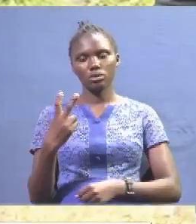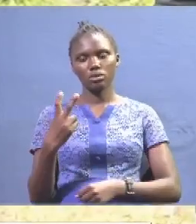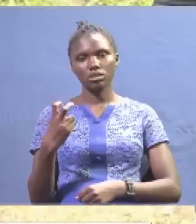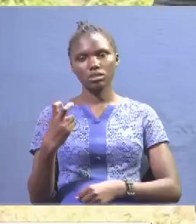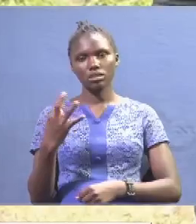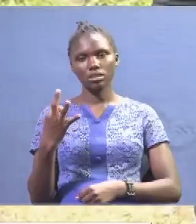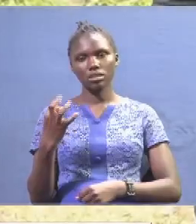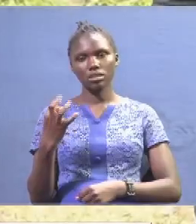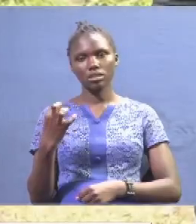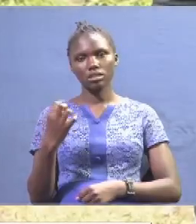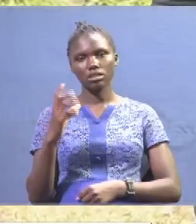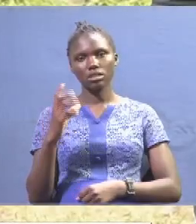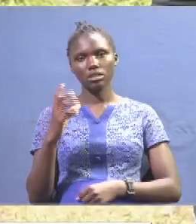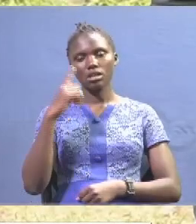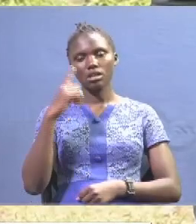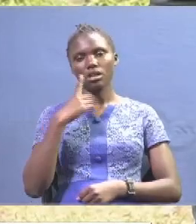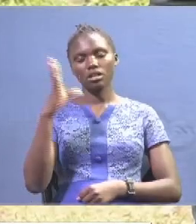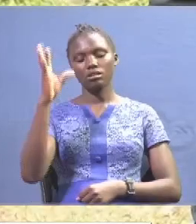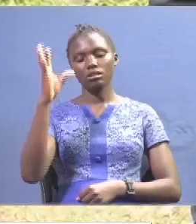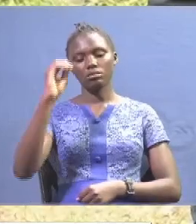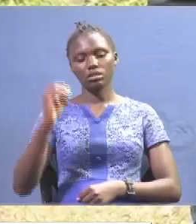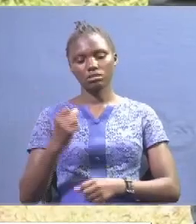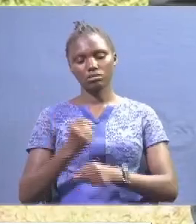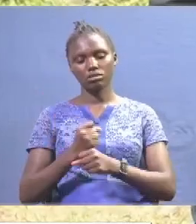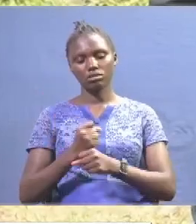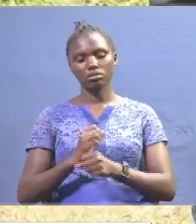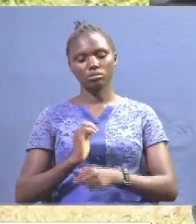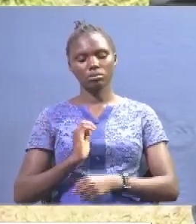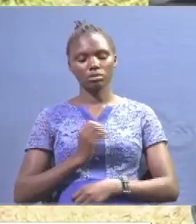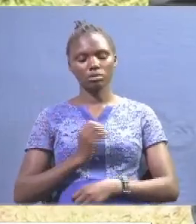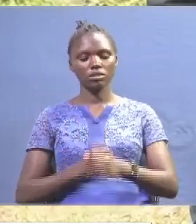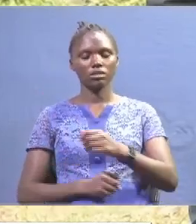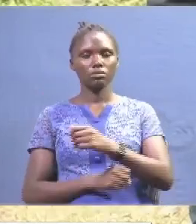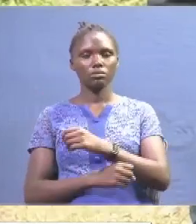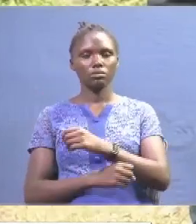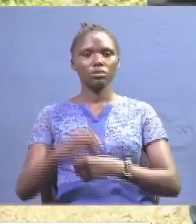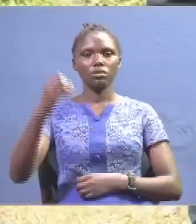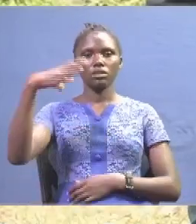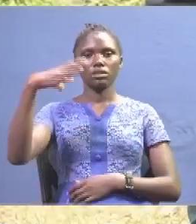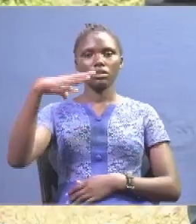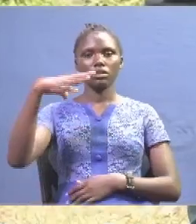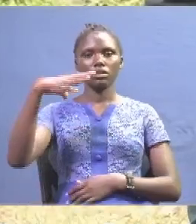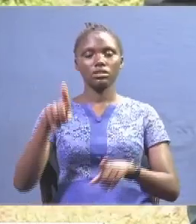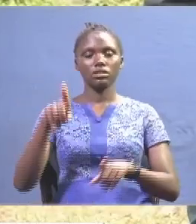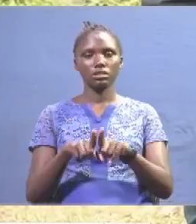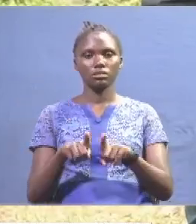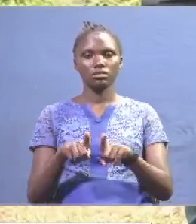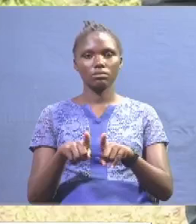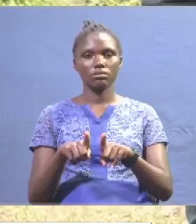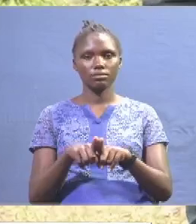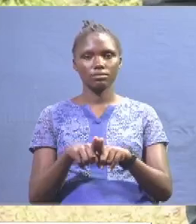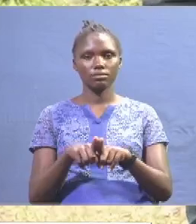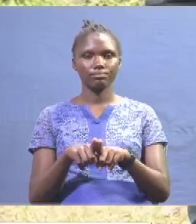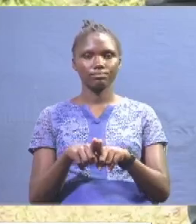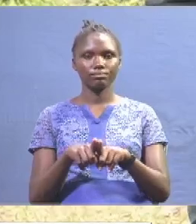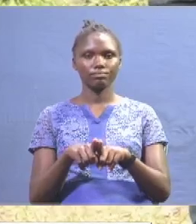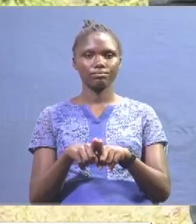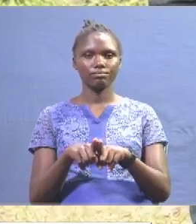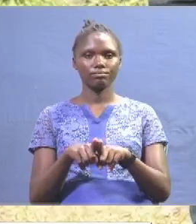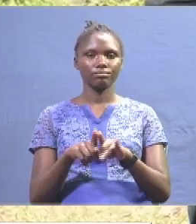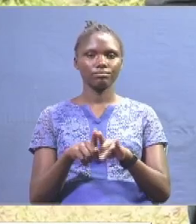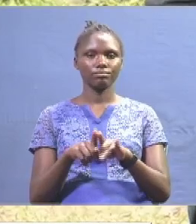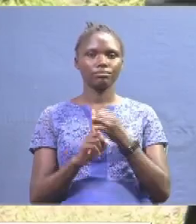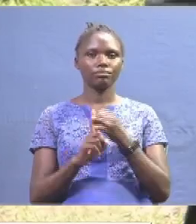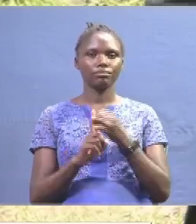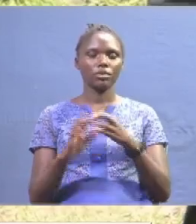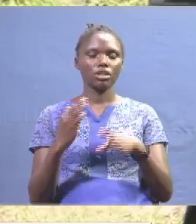that 100% of our sites are supported by solar. Secondly, we also make sure that how we've built